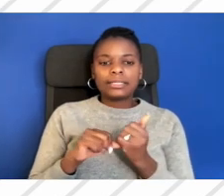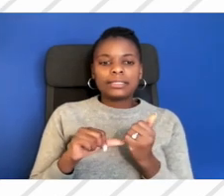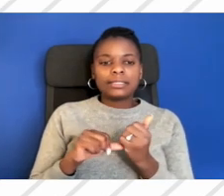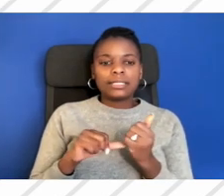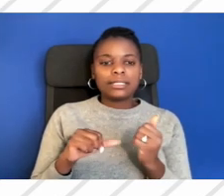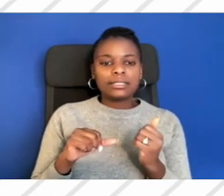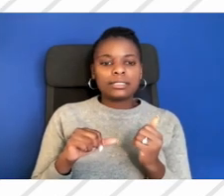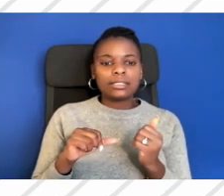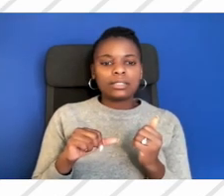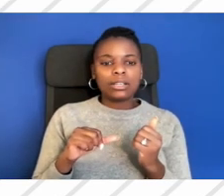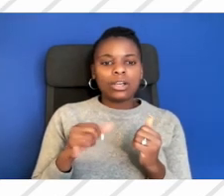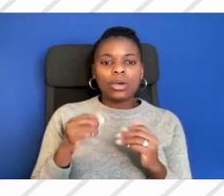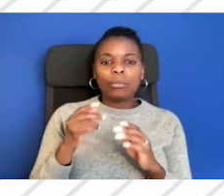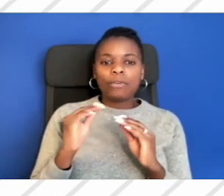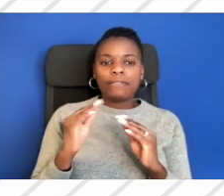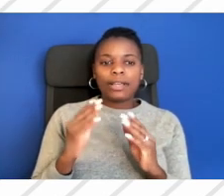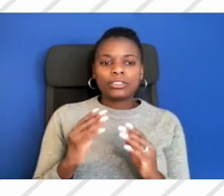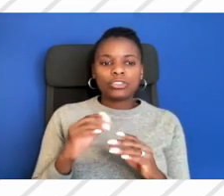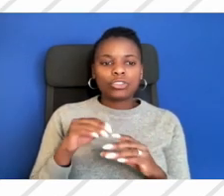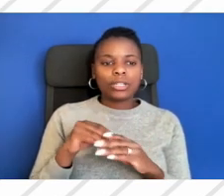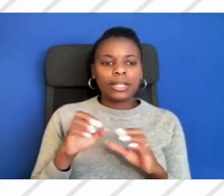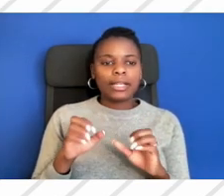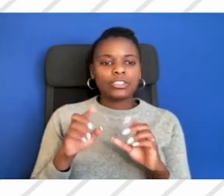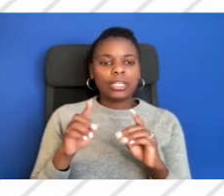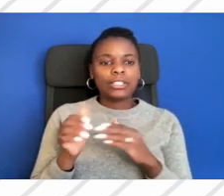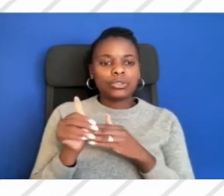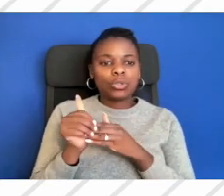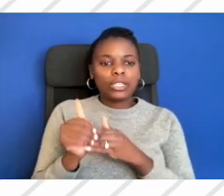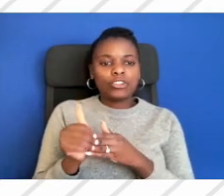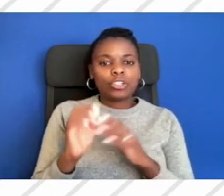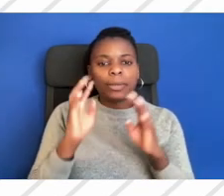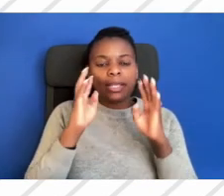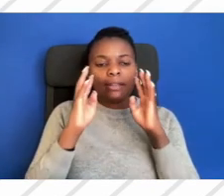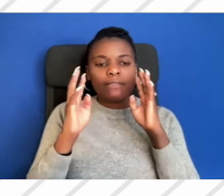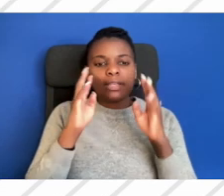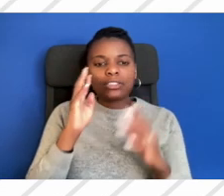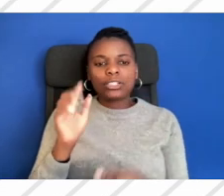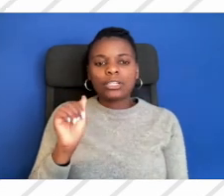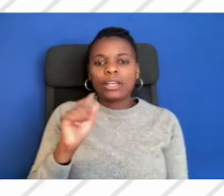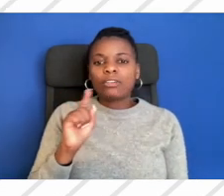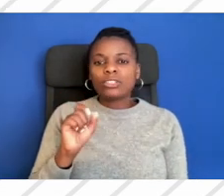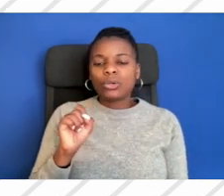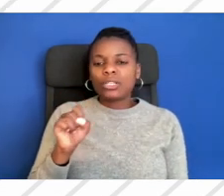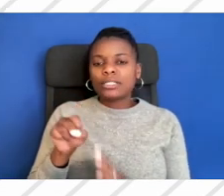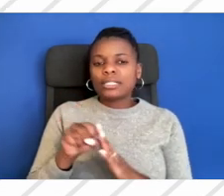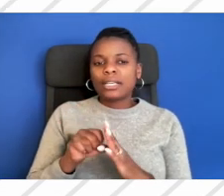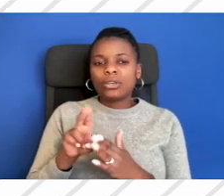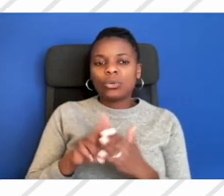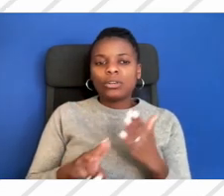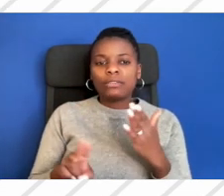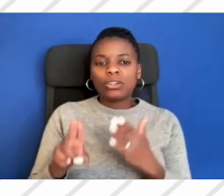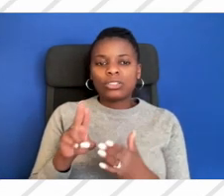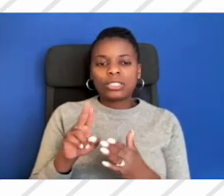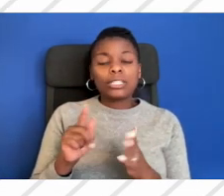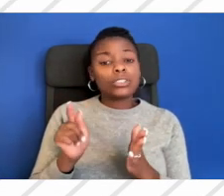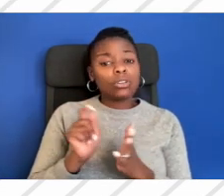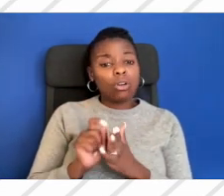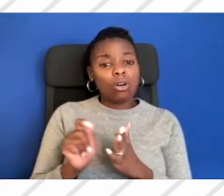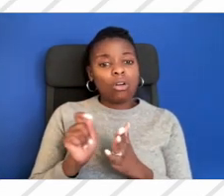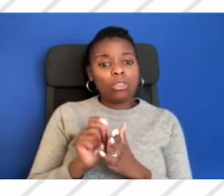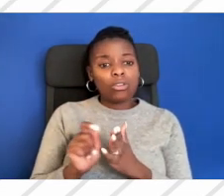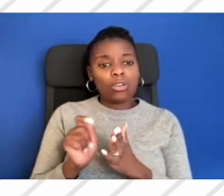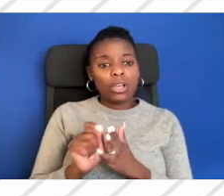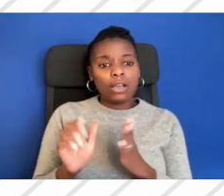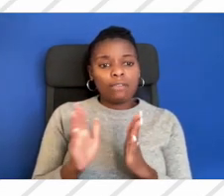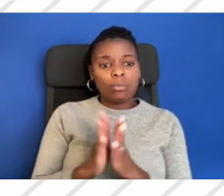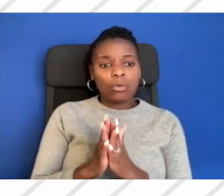State University. She's the author of the award-winning book, Native Presence and Sovereignty in College, Sustaining Indigenous Weapons to Defeat Systemic Monsters.